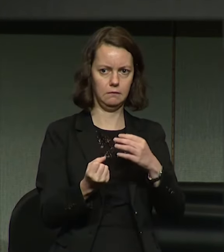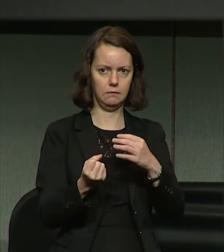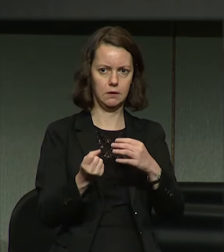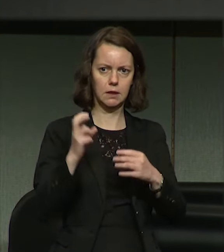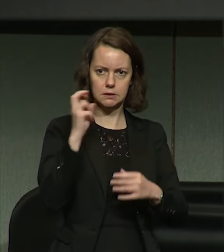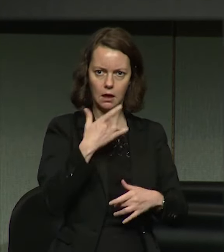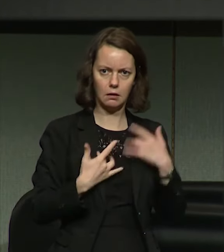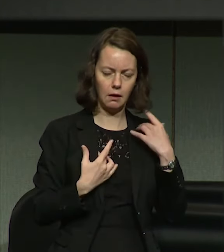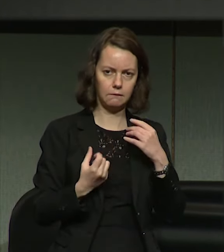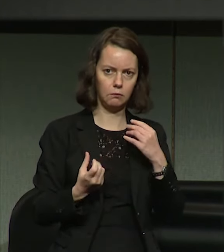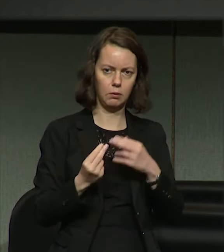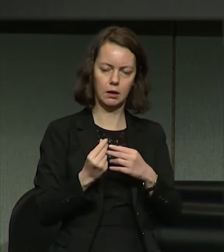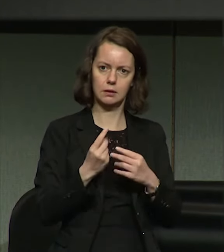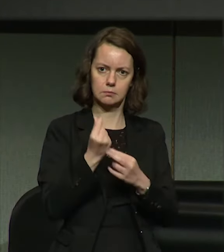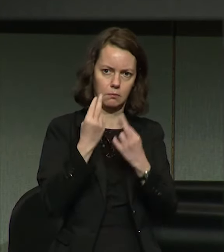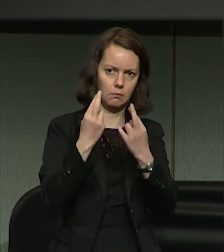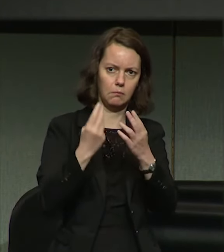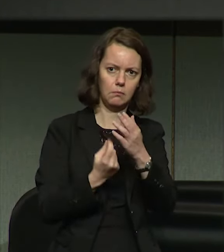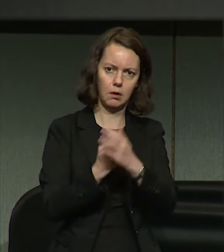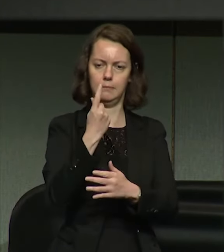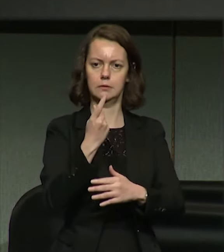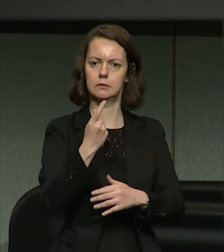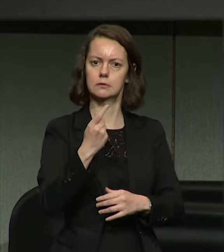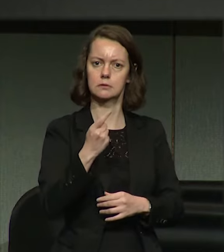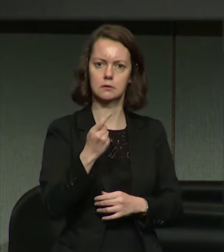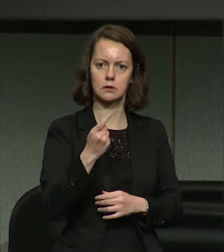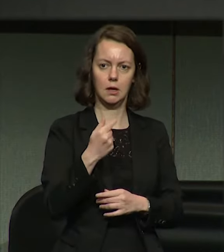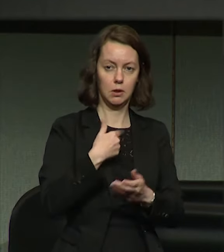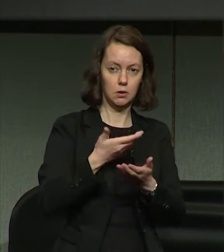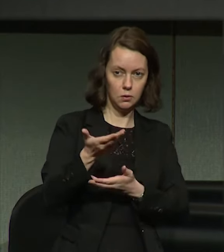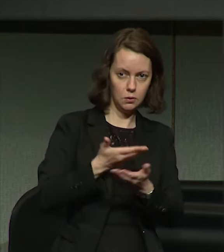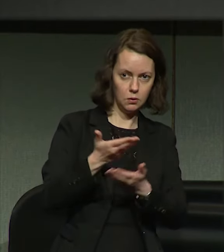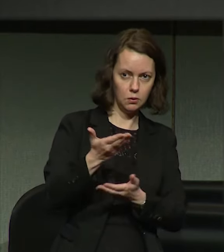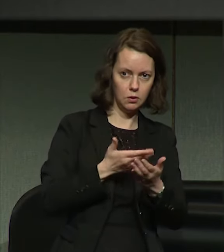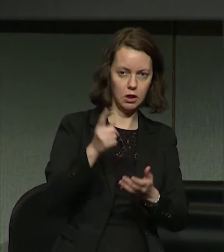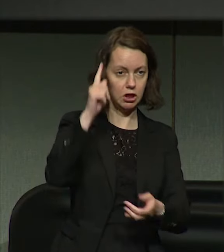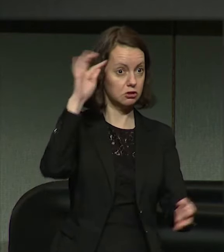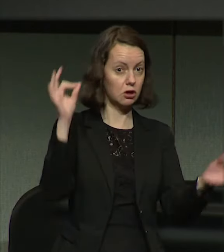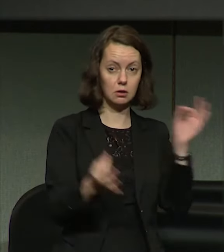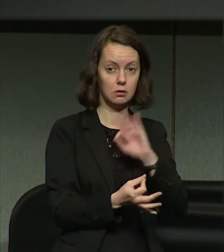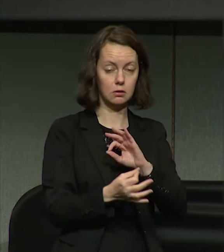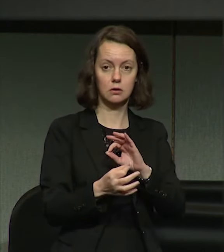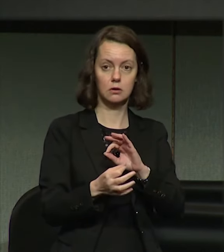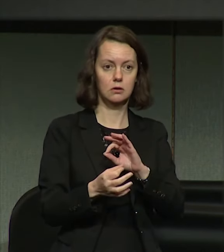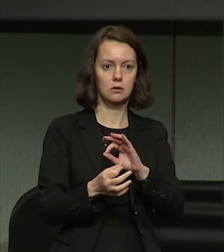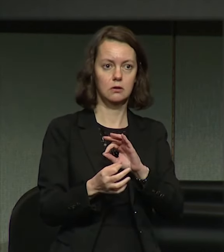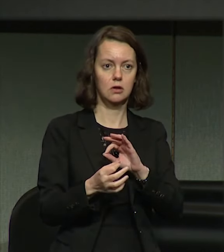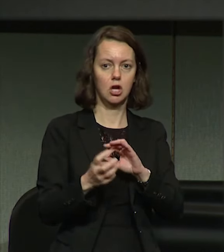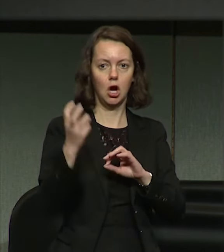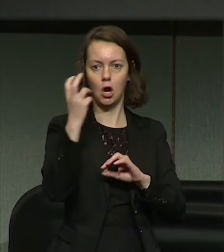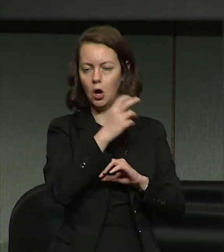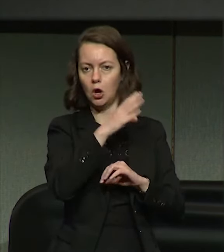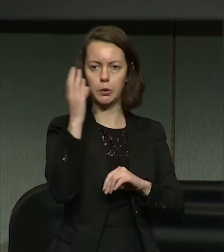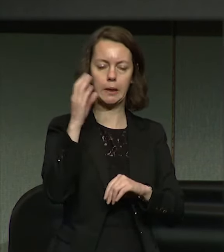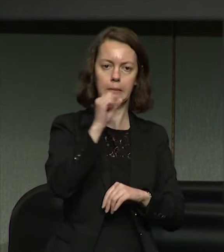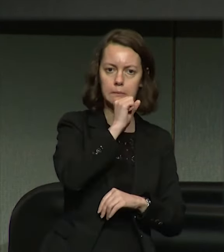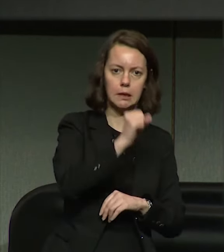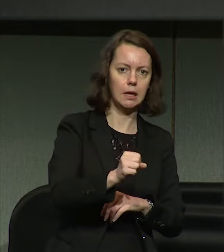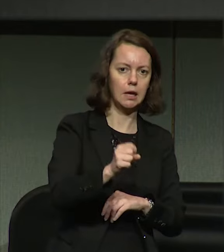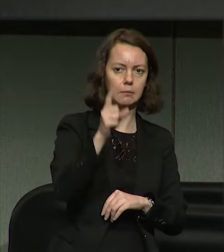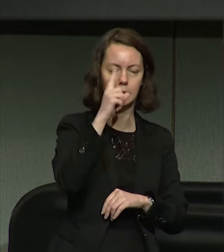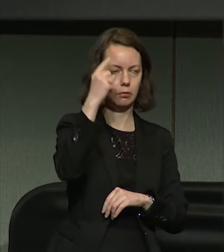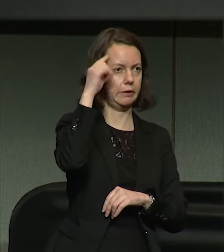darkness of his life. In this one conversation, Hooper had shifted from being just some old drunk who most people didn't